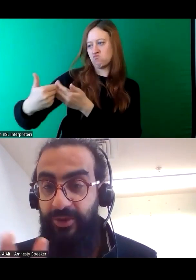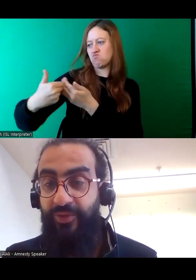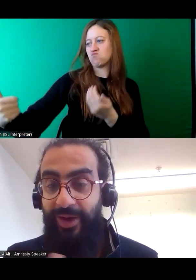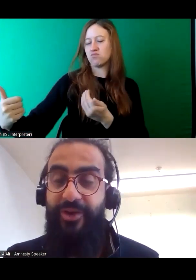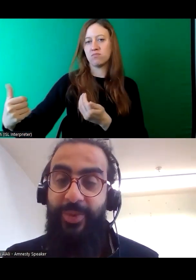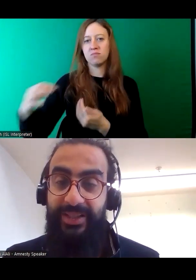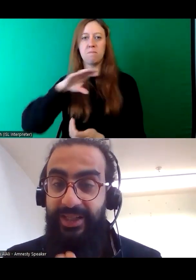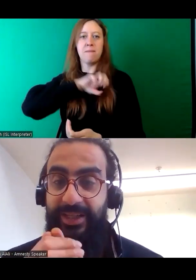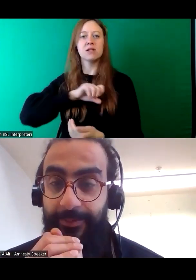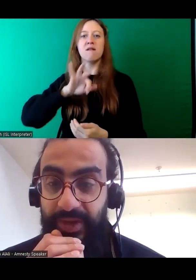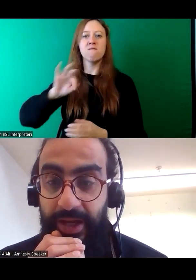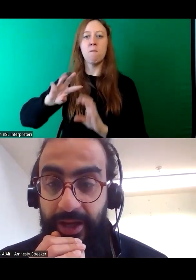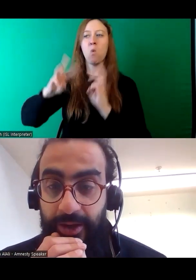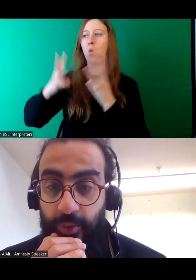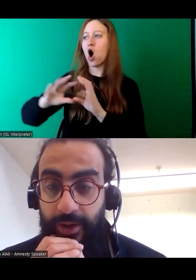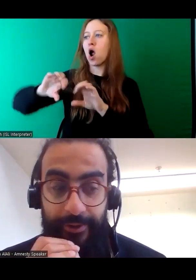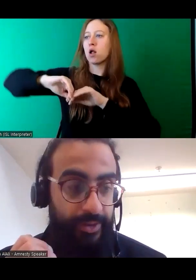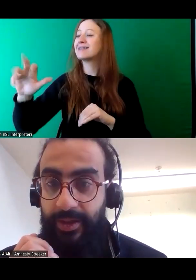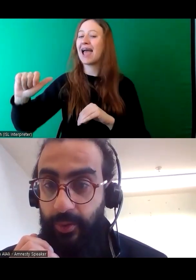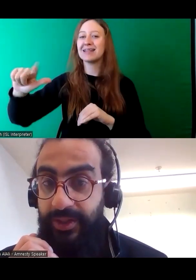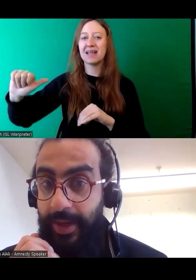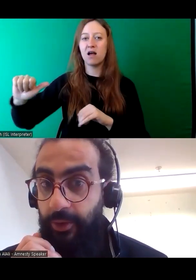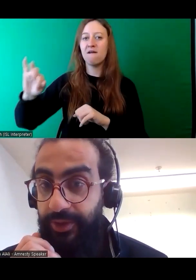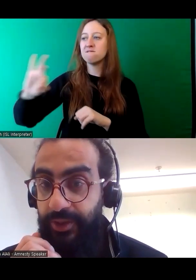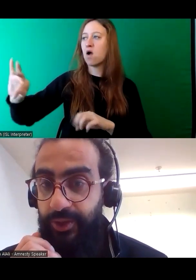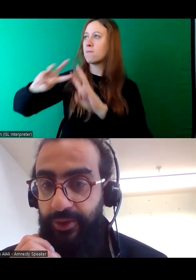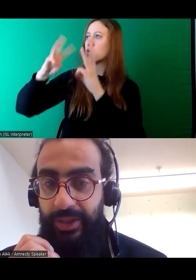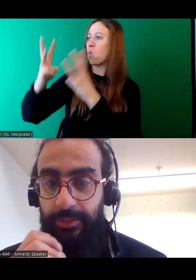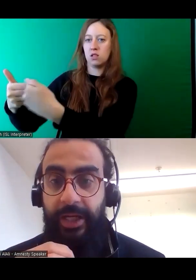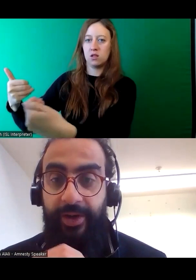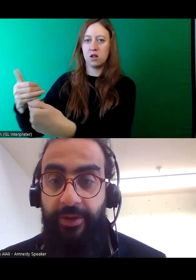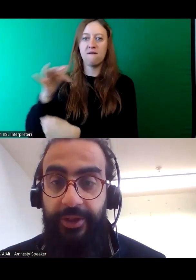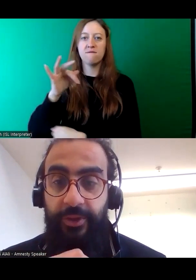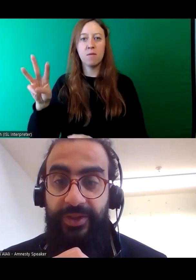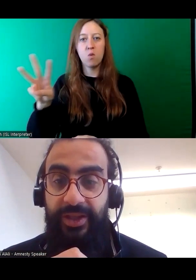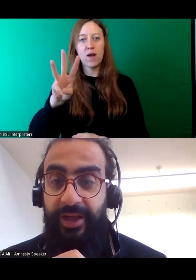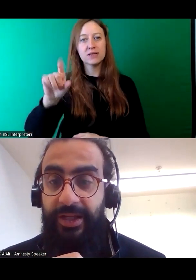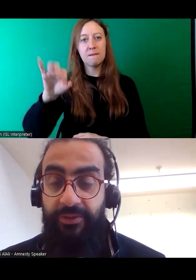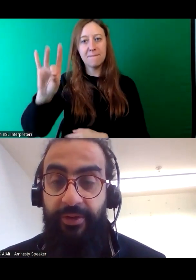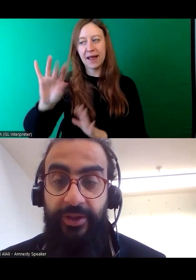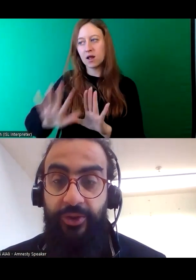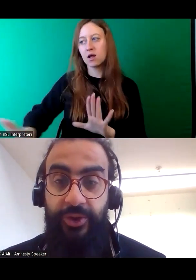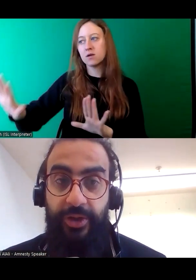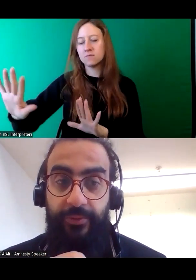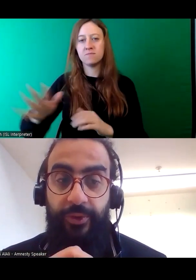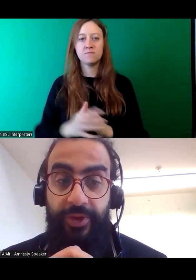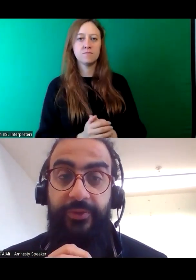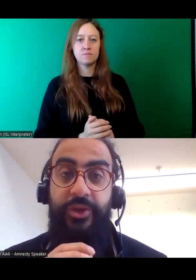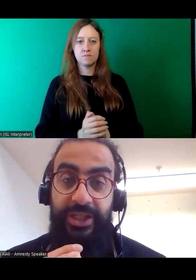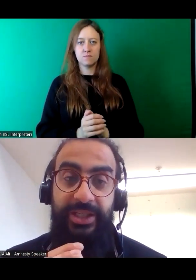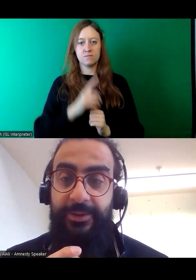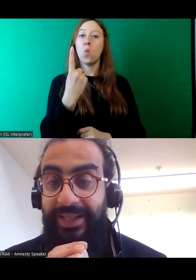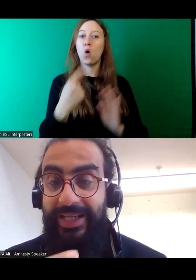isolating them also from other Palestinians who are in the West Bank or in East Jerusalem. Now, another issue is the denial of the right to return for